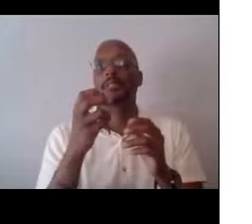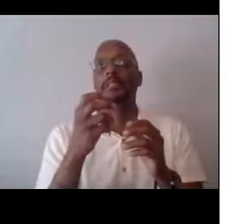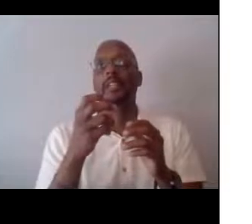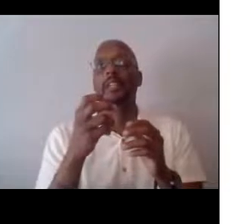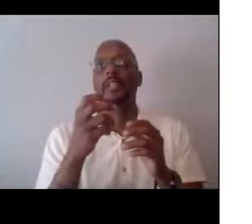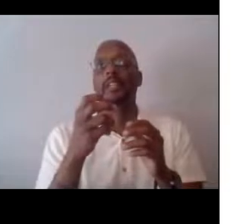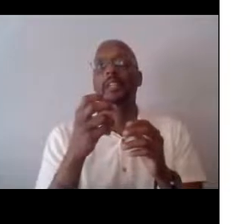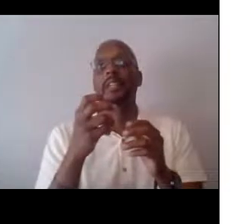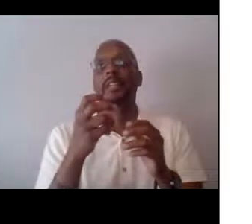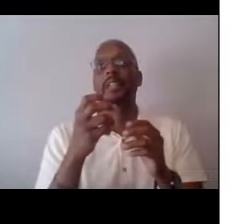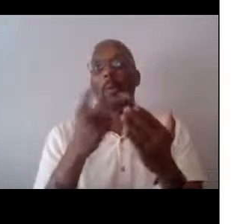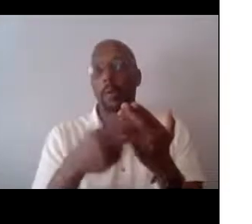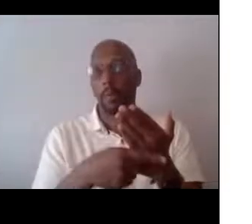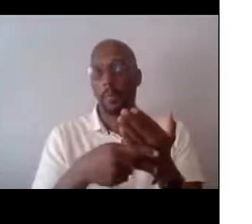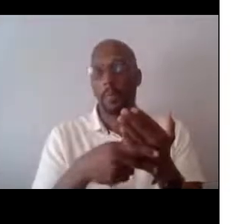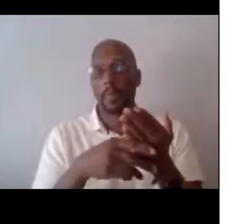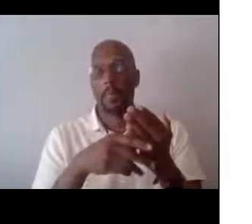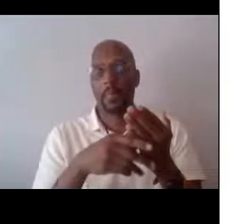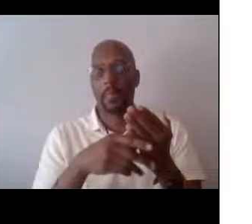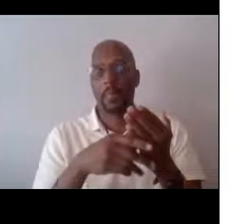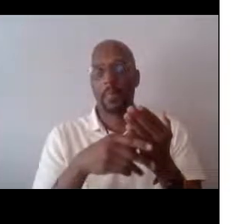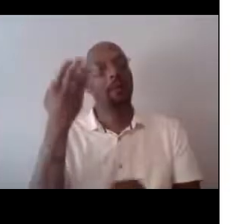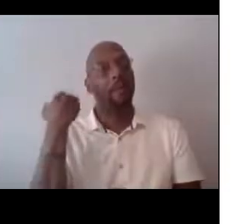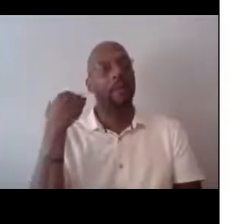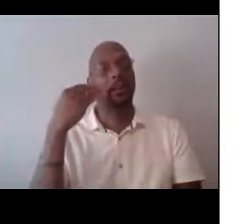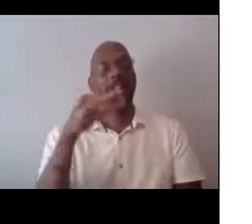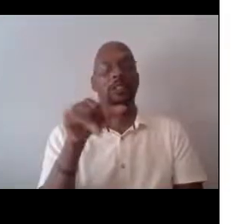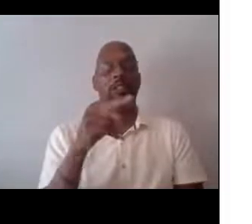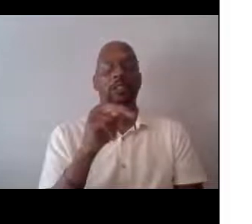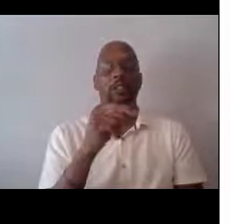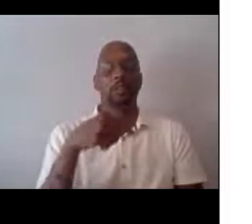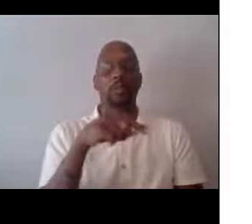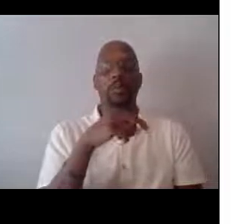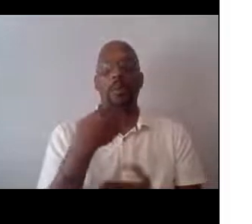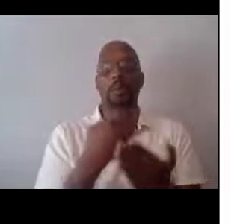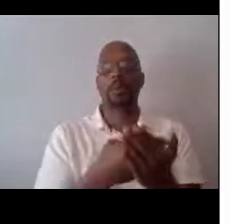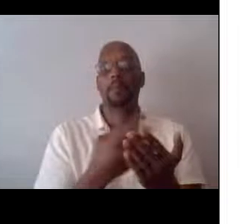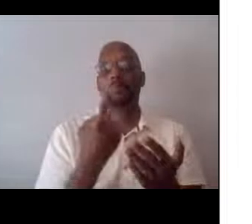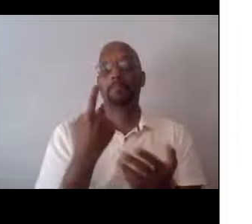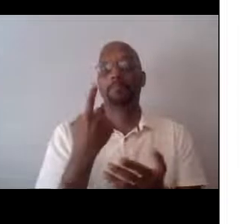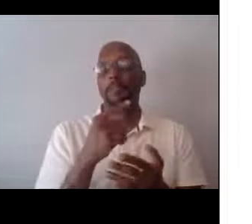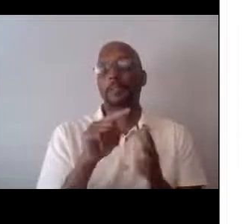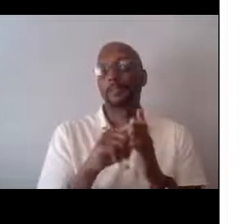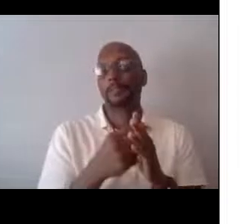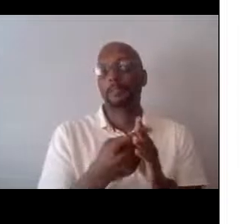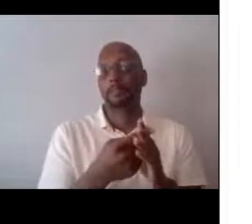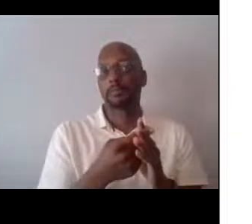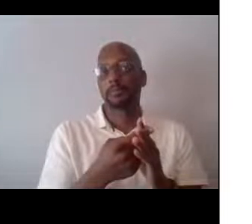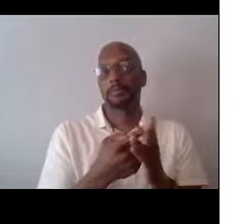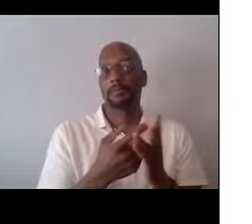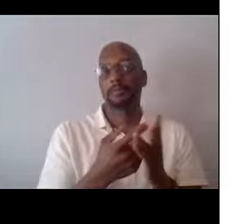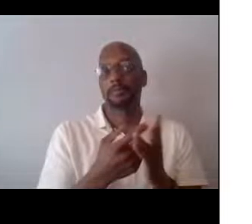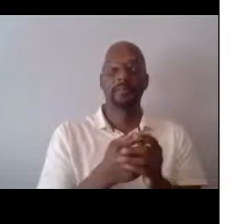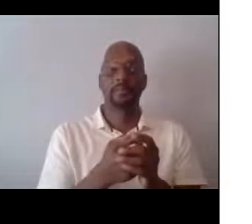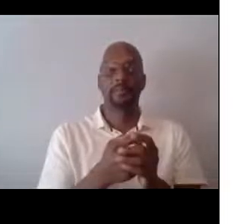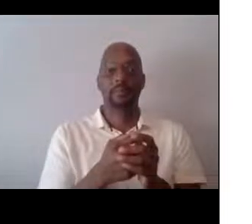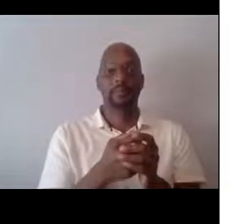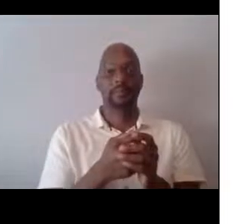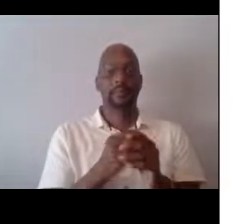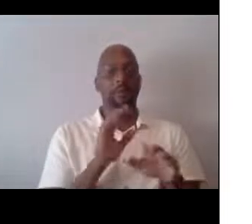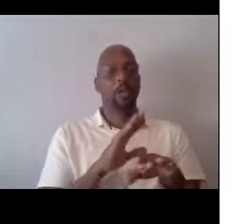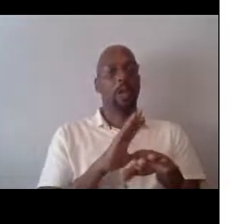in June, we were approved to begin our call for